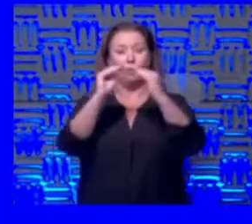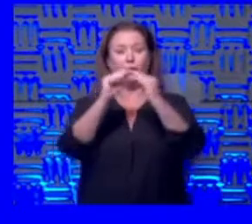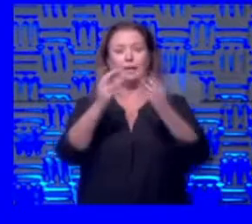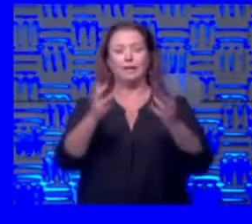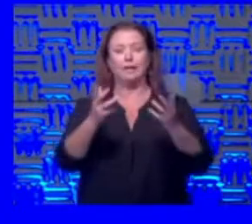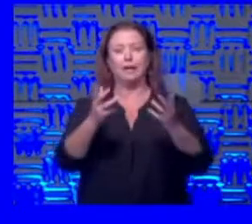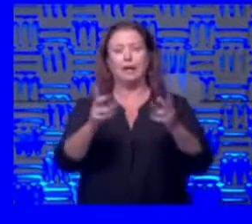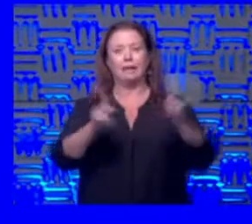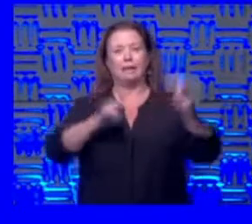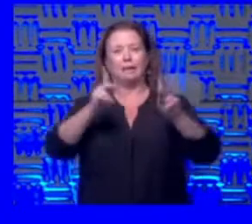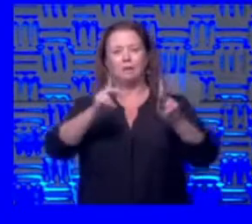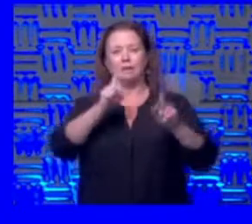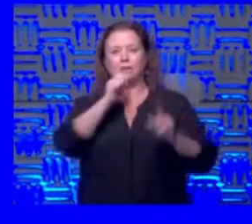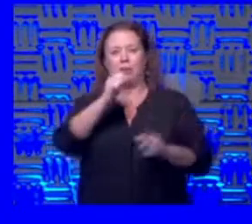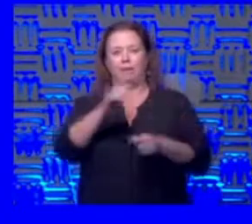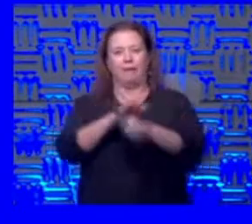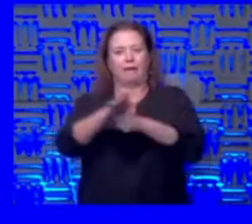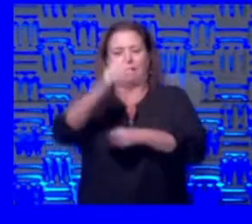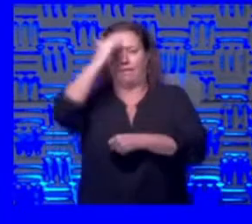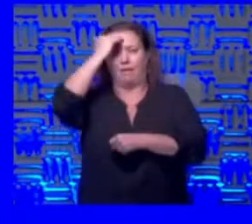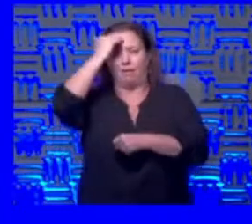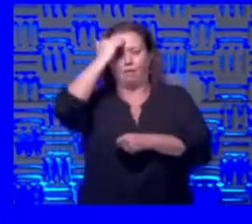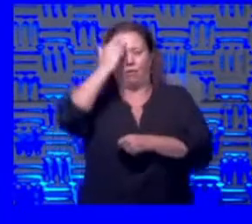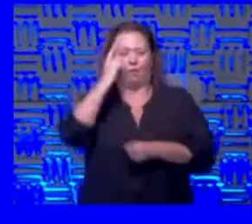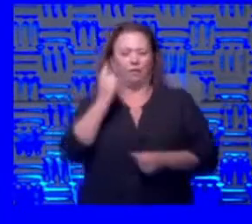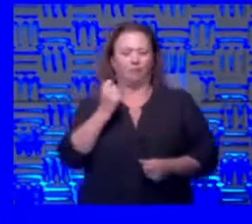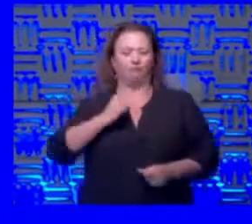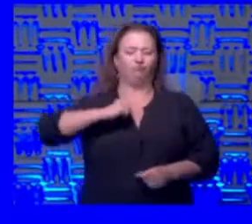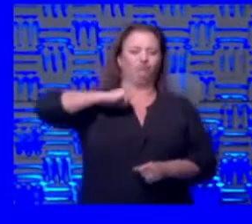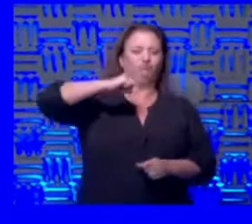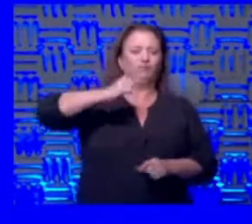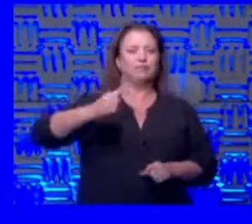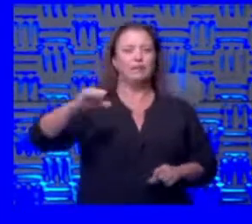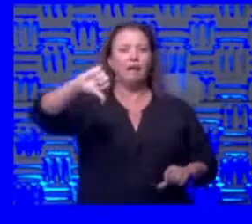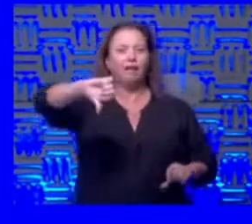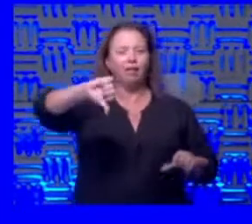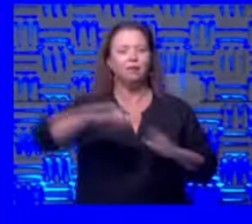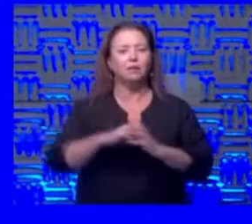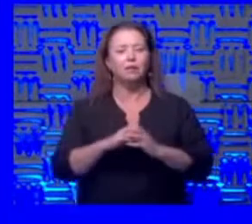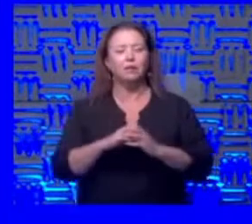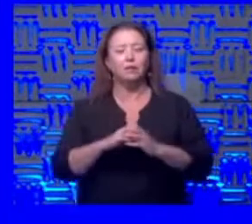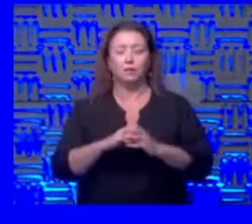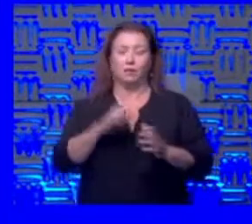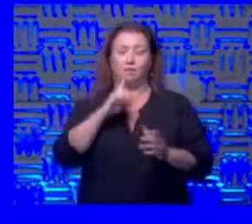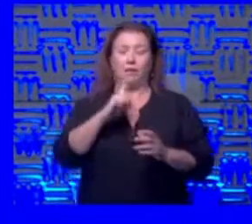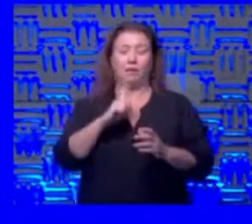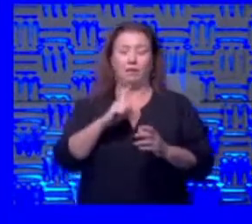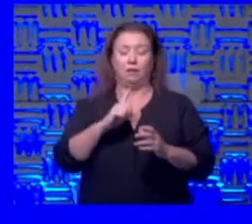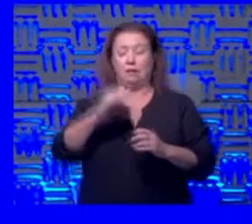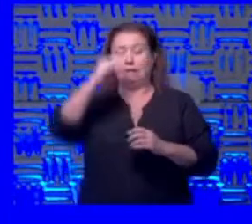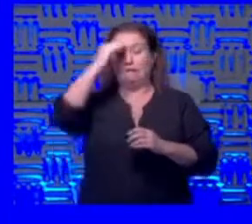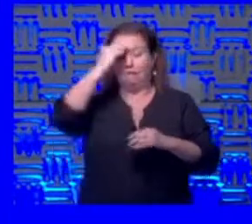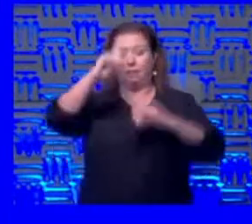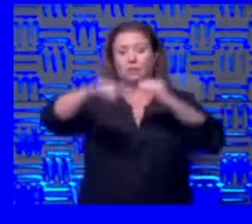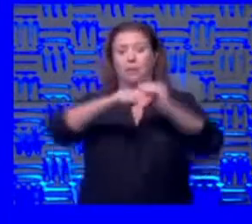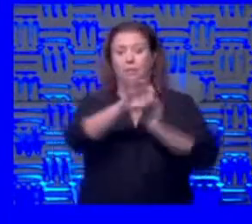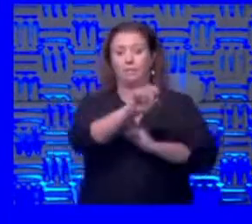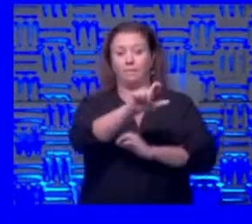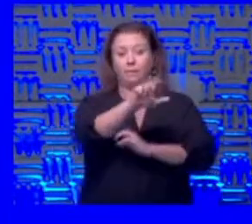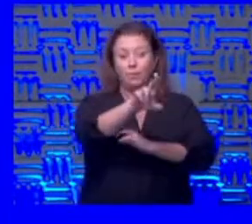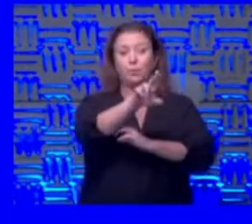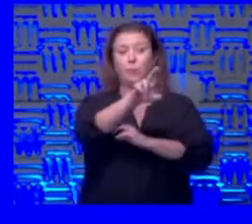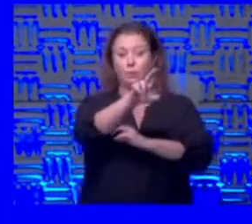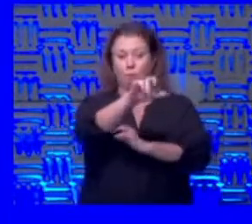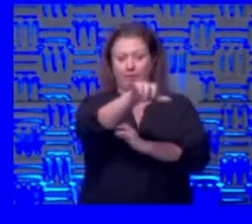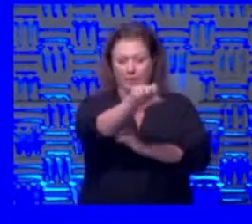lack of knowledge or it's just a denial. So, number one, on both counts, knowledge about influenza. I